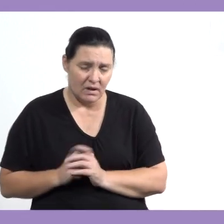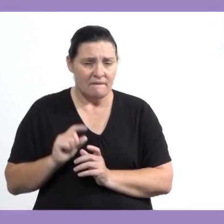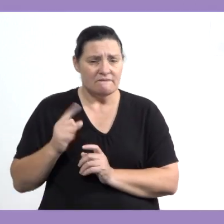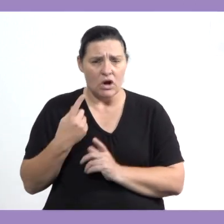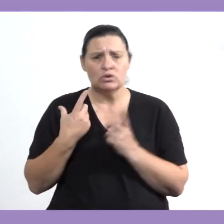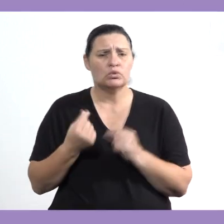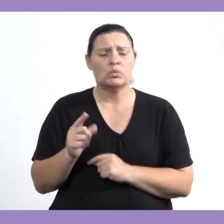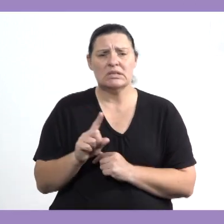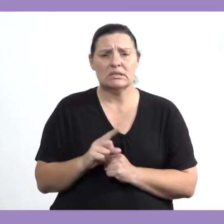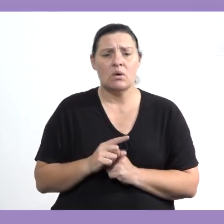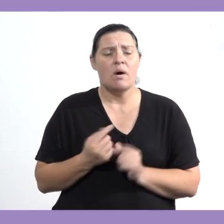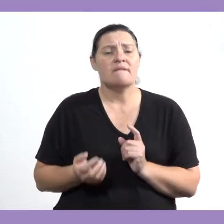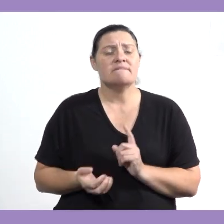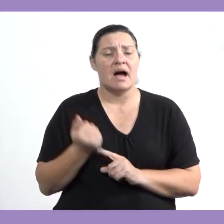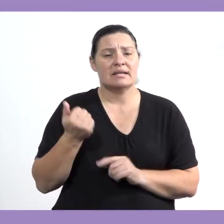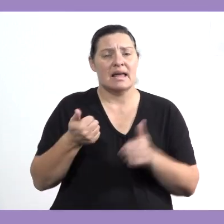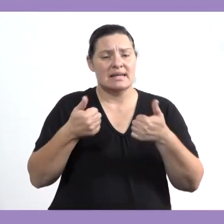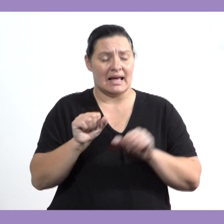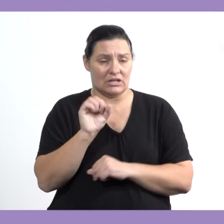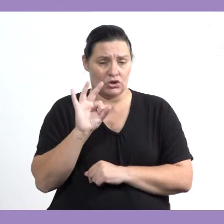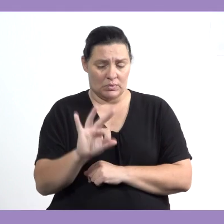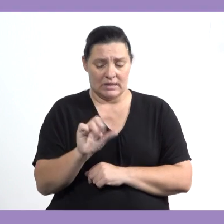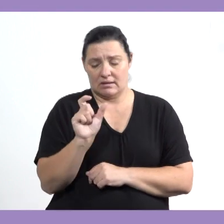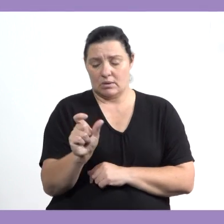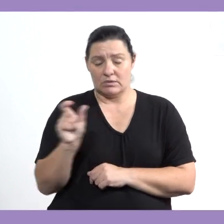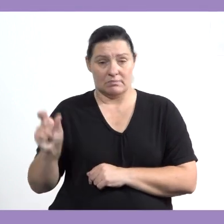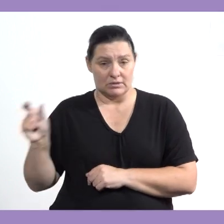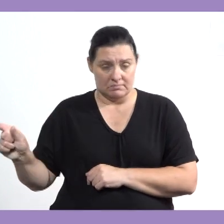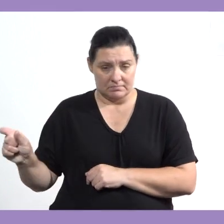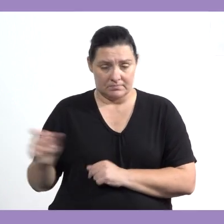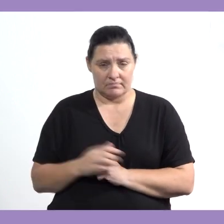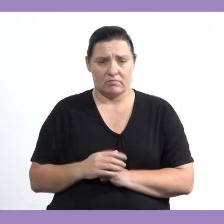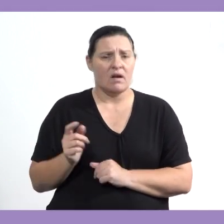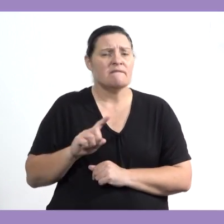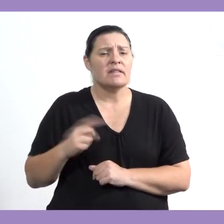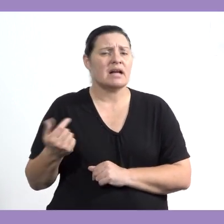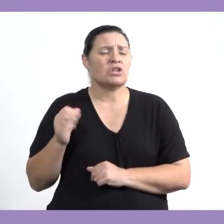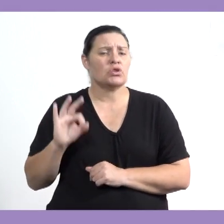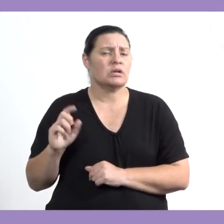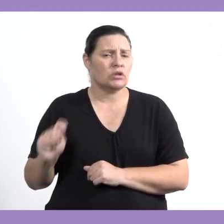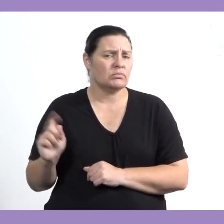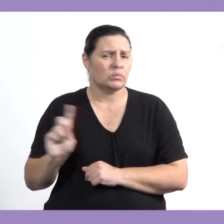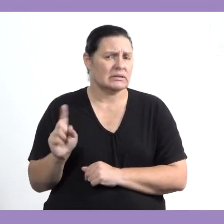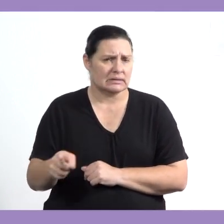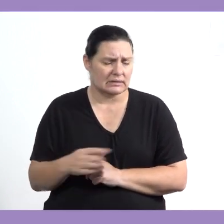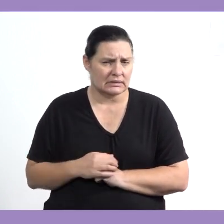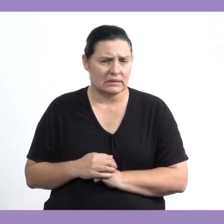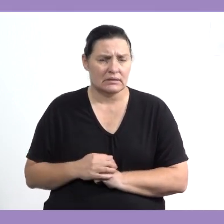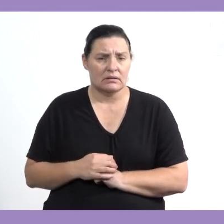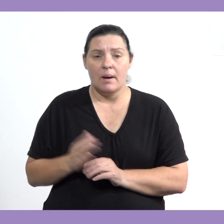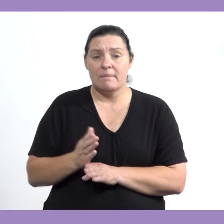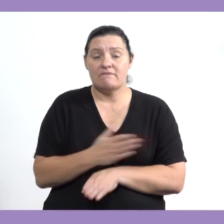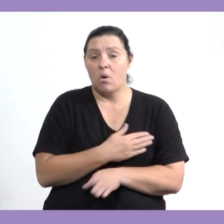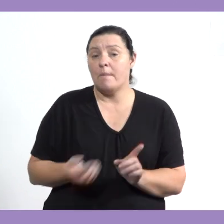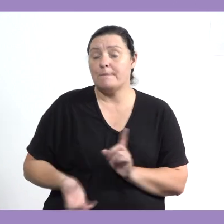The first thing we are supposed to do there is to find the next 3 terms. So what are going to be the next 3 terms of this